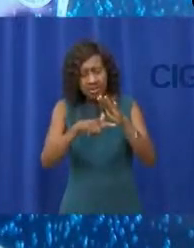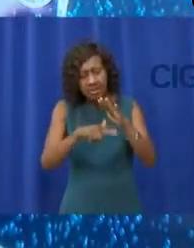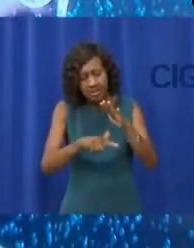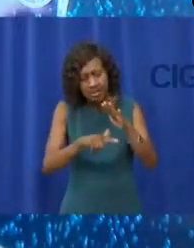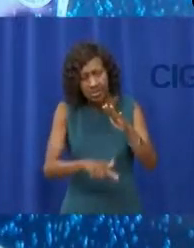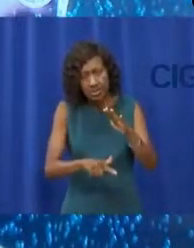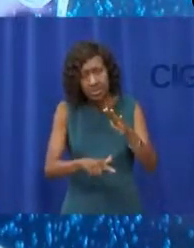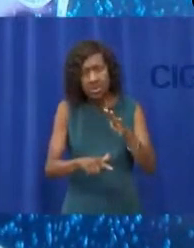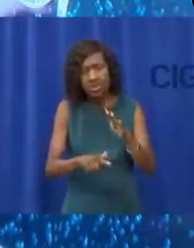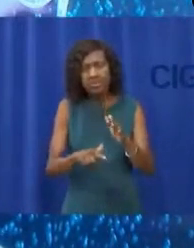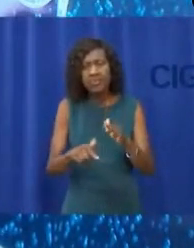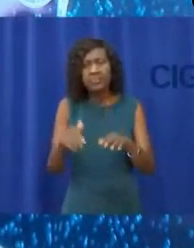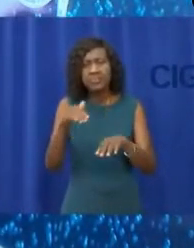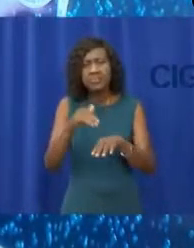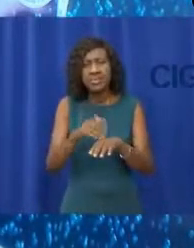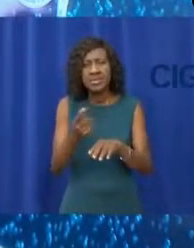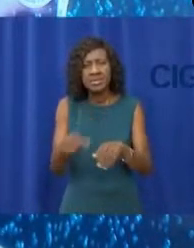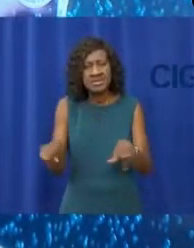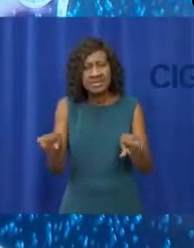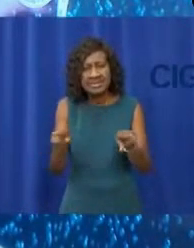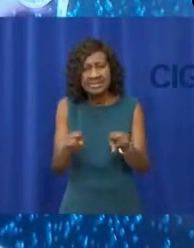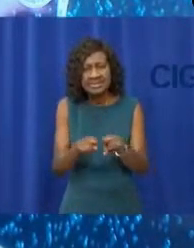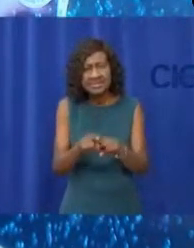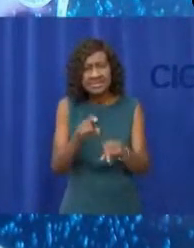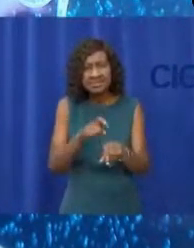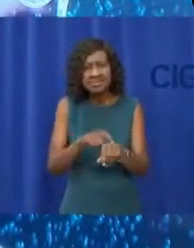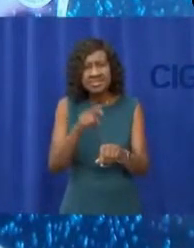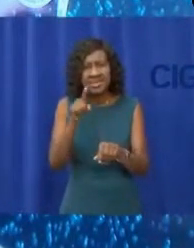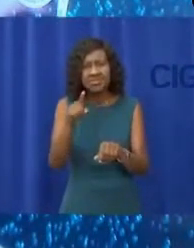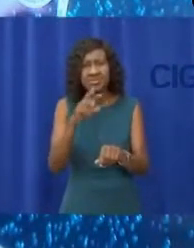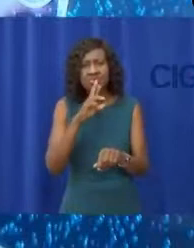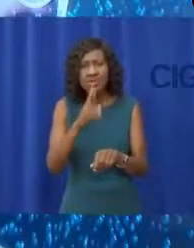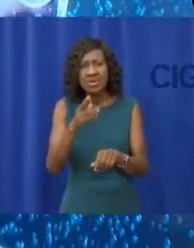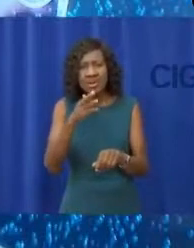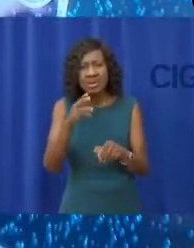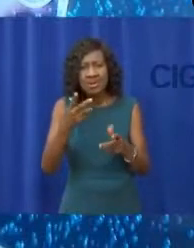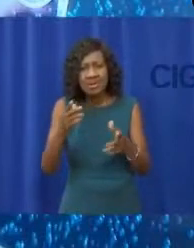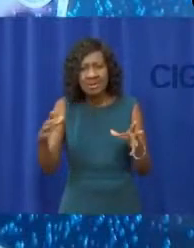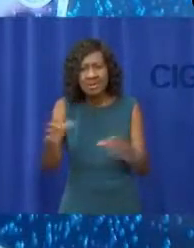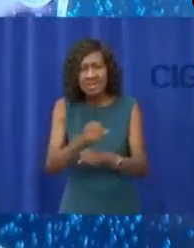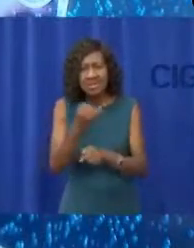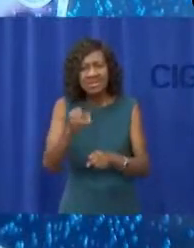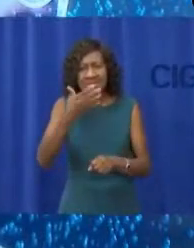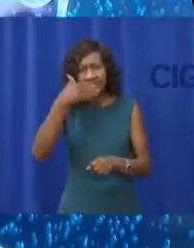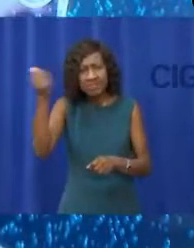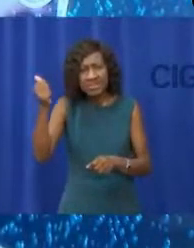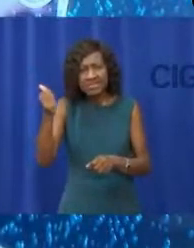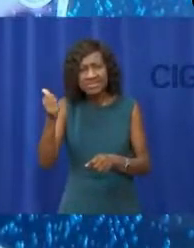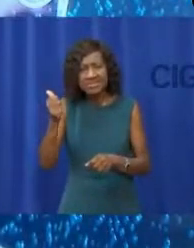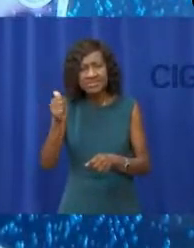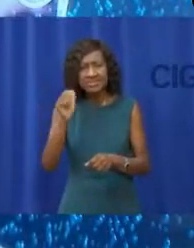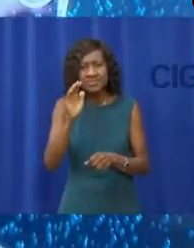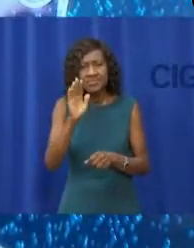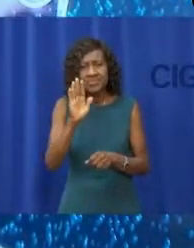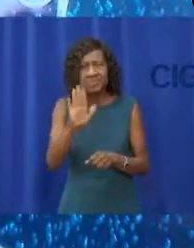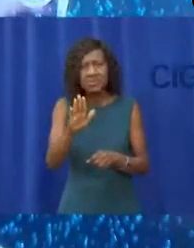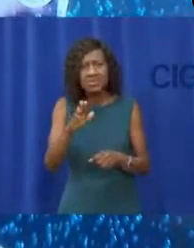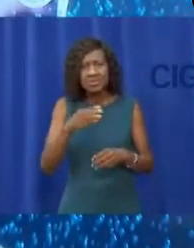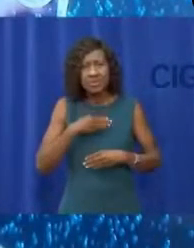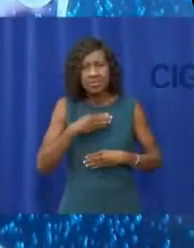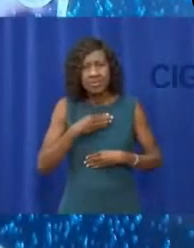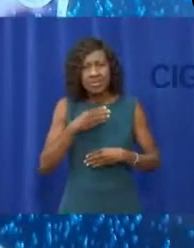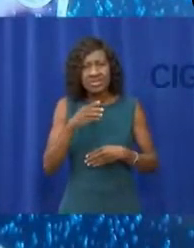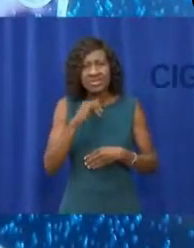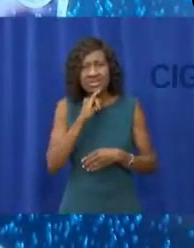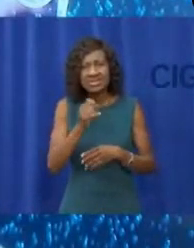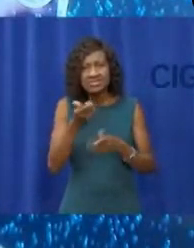again. At the same time that you're beginning to recover, your immune system is finding a way to fight the infection on its